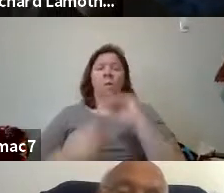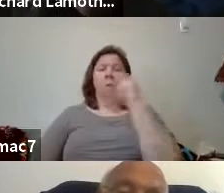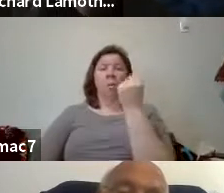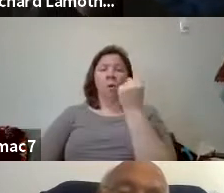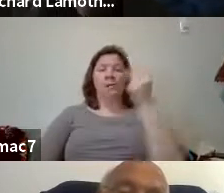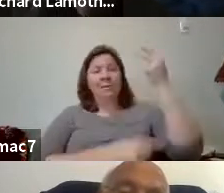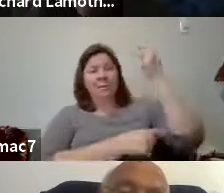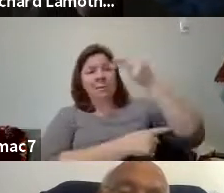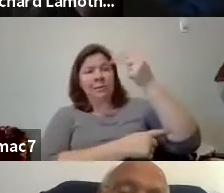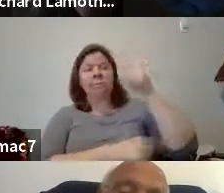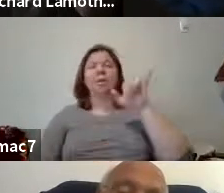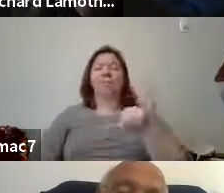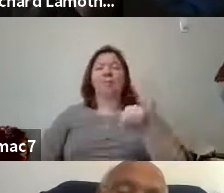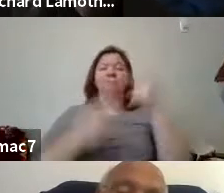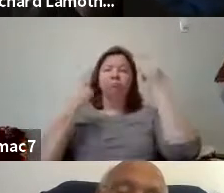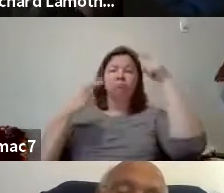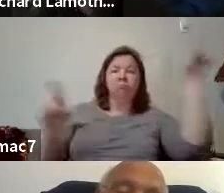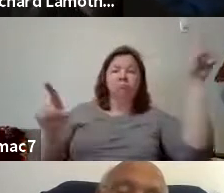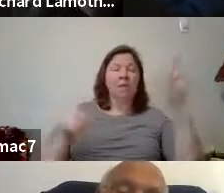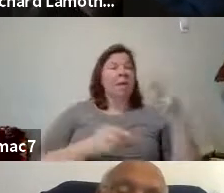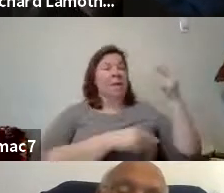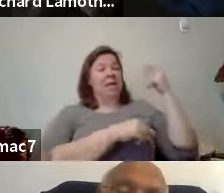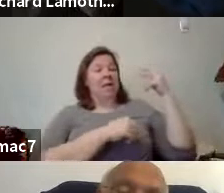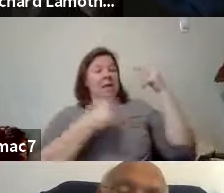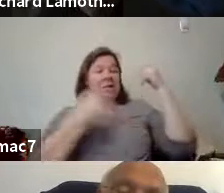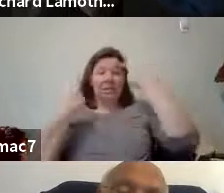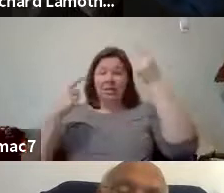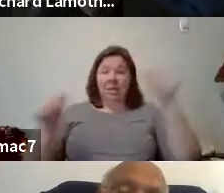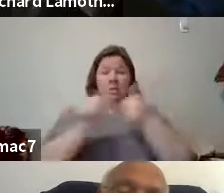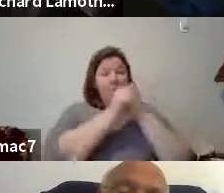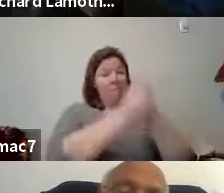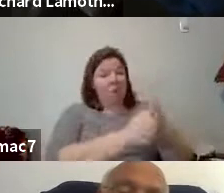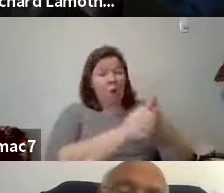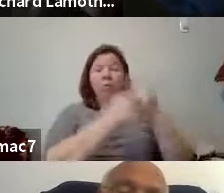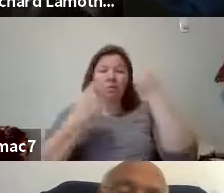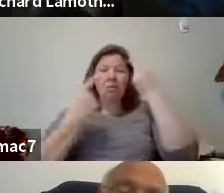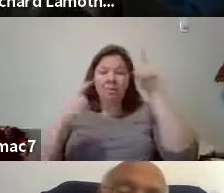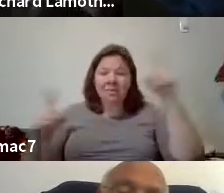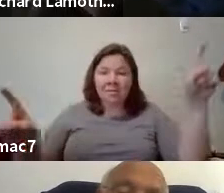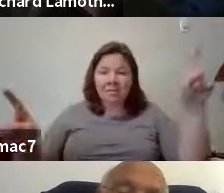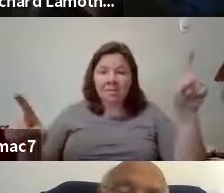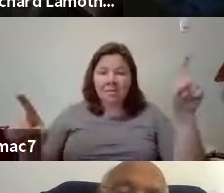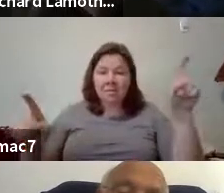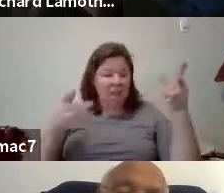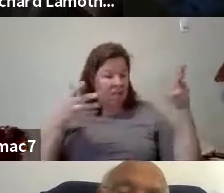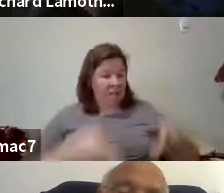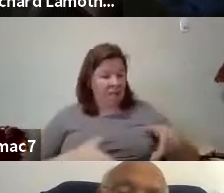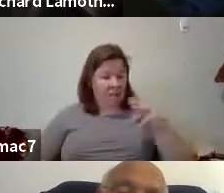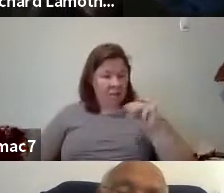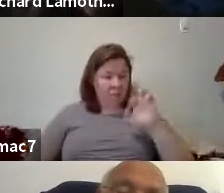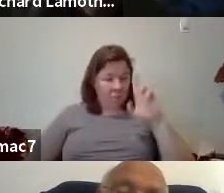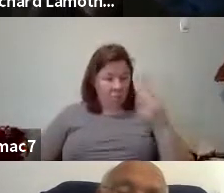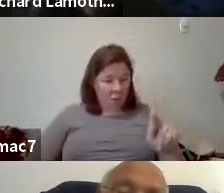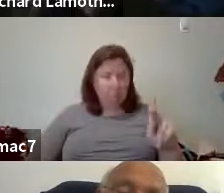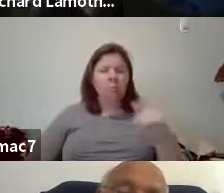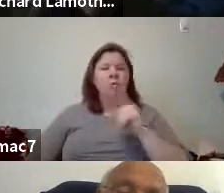history of success. Success follows success. People have said success leaves traces, and it's true. If you see success,